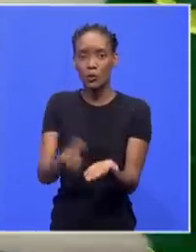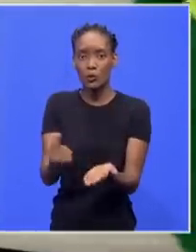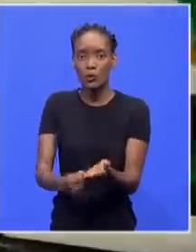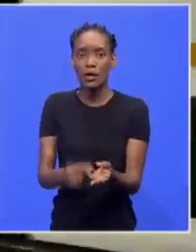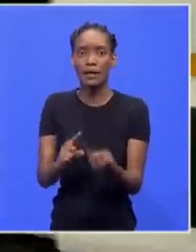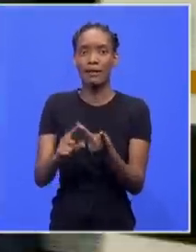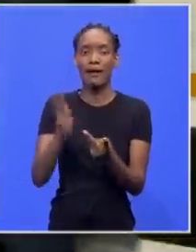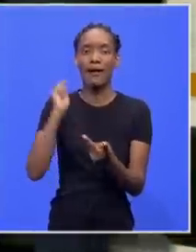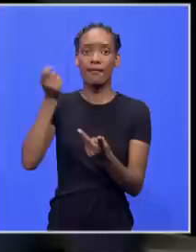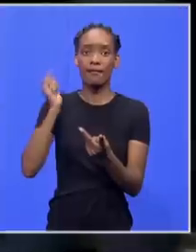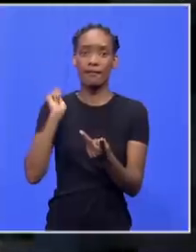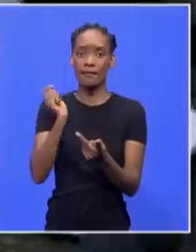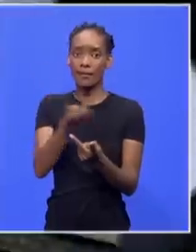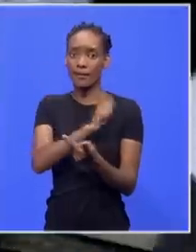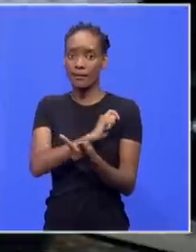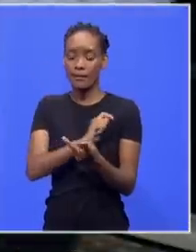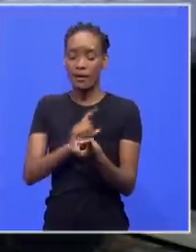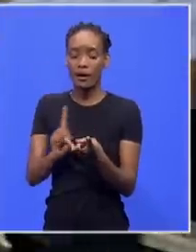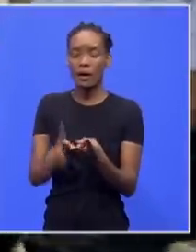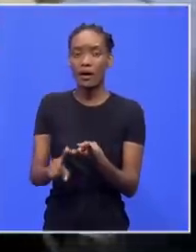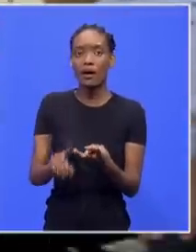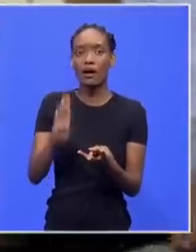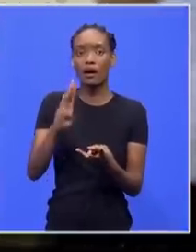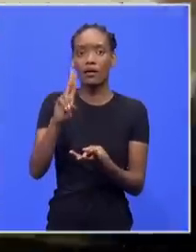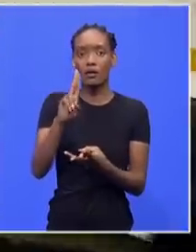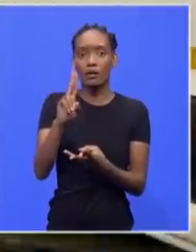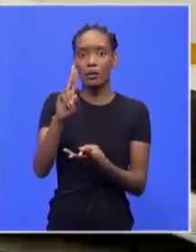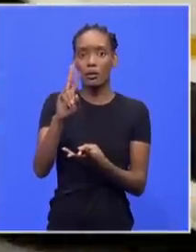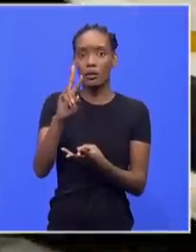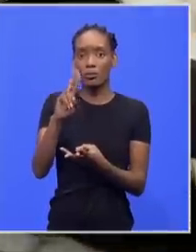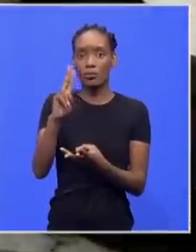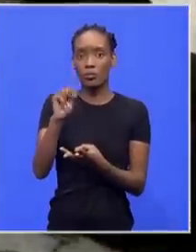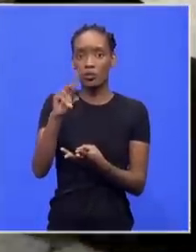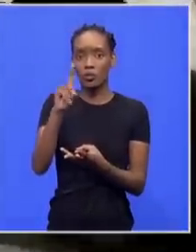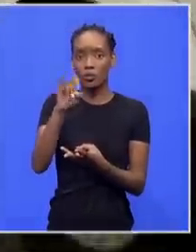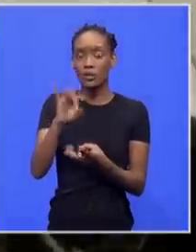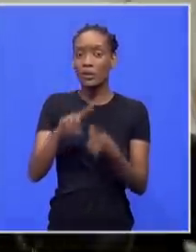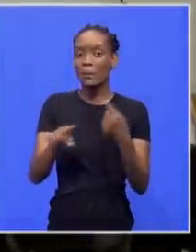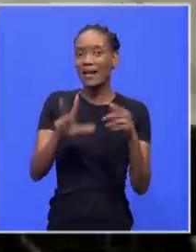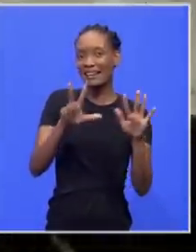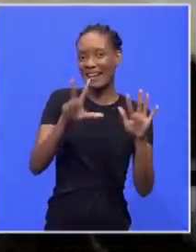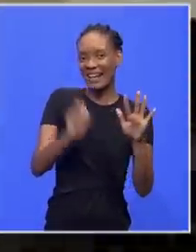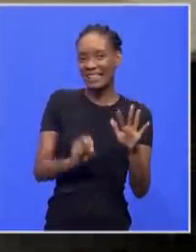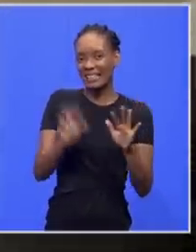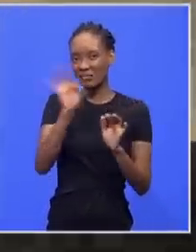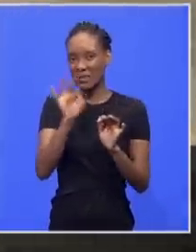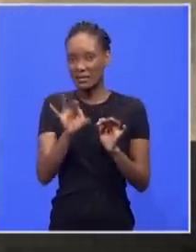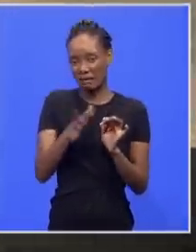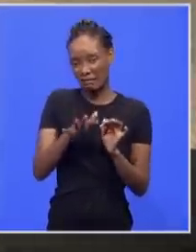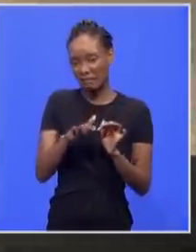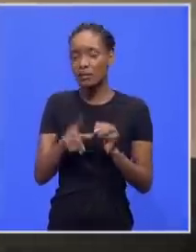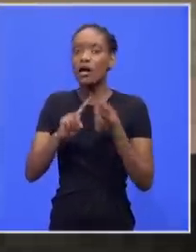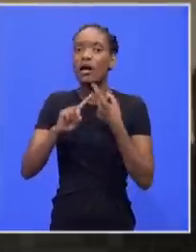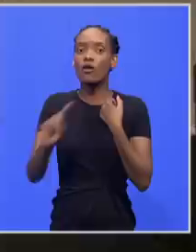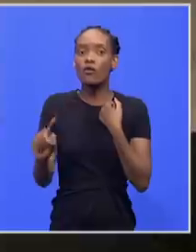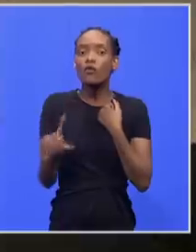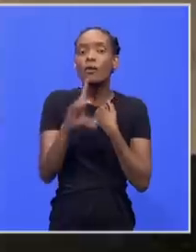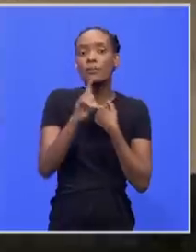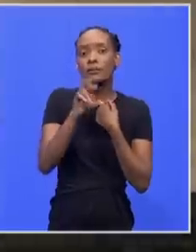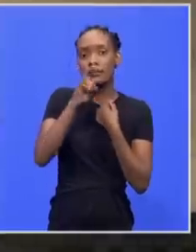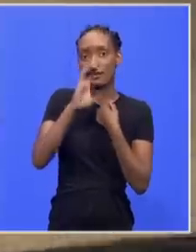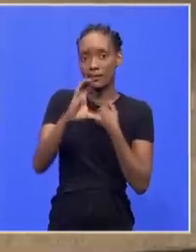Kenya, but I would say about 80% are from the DRC. We heard a very